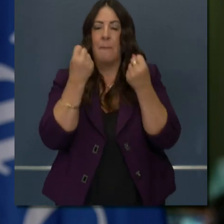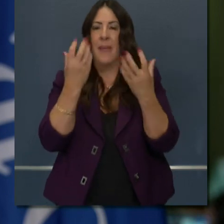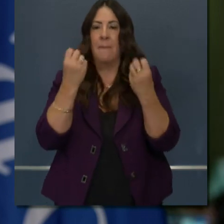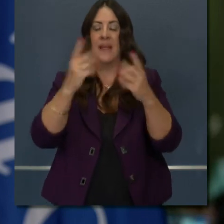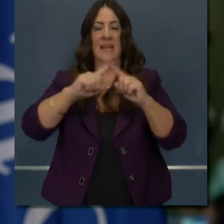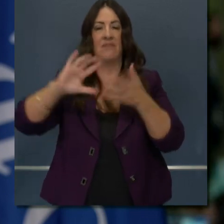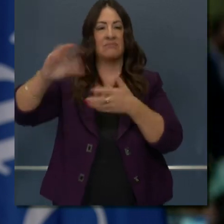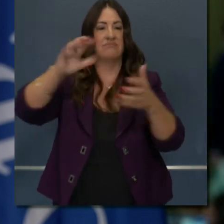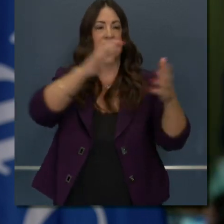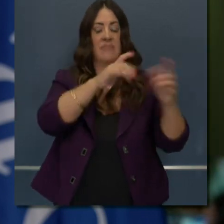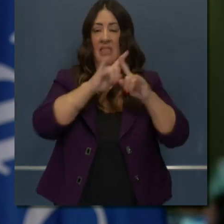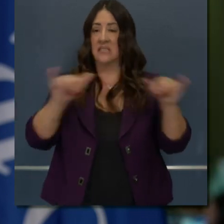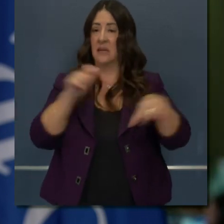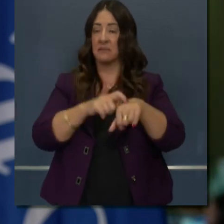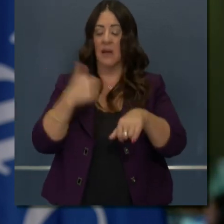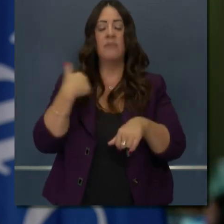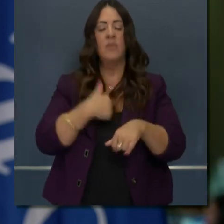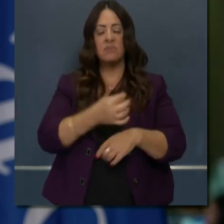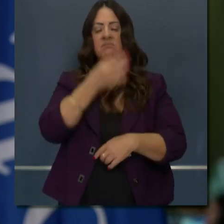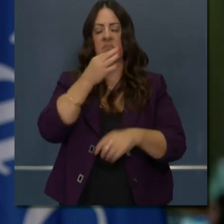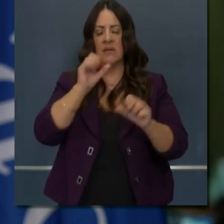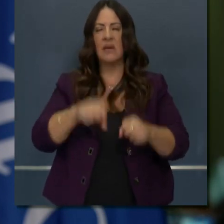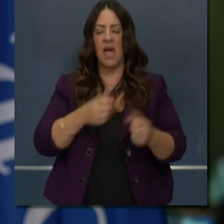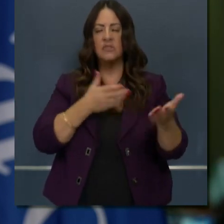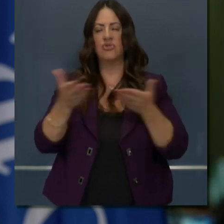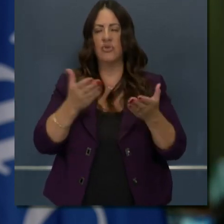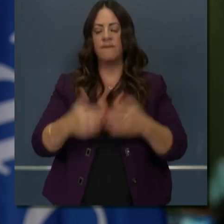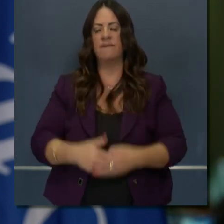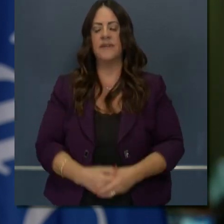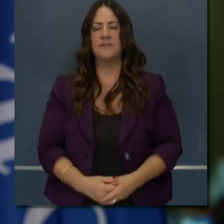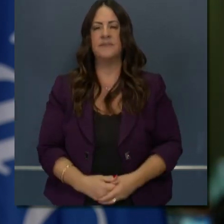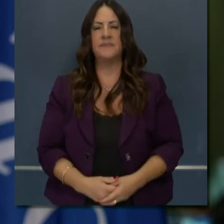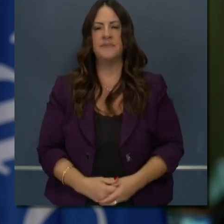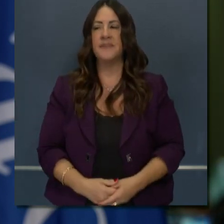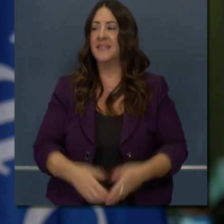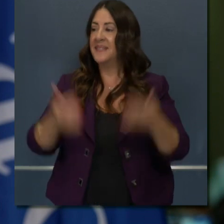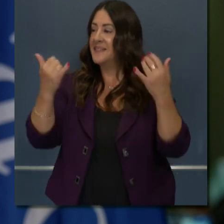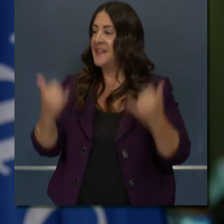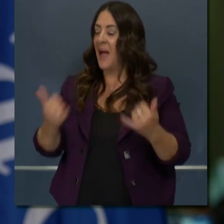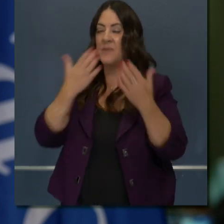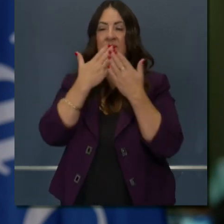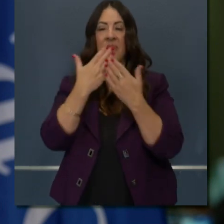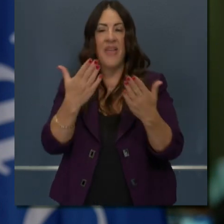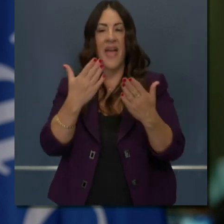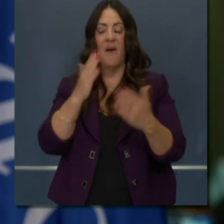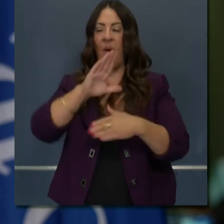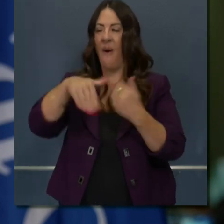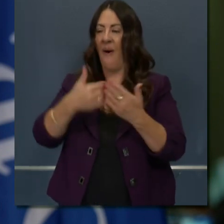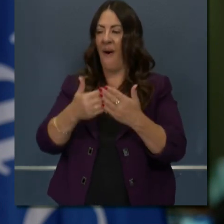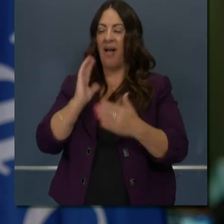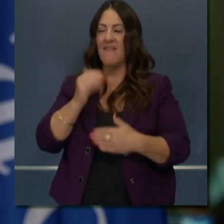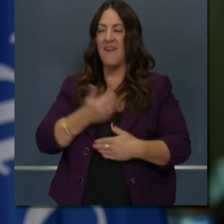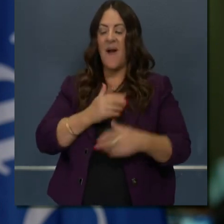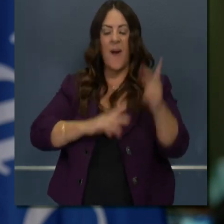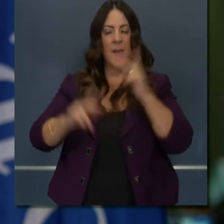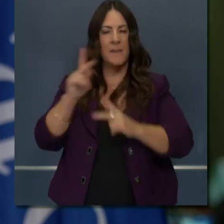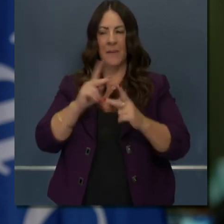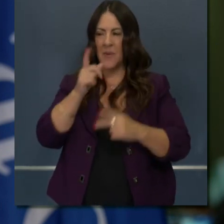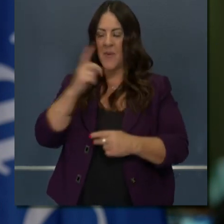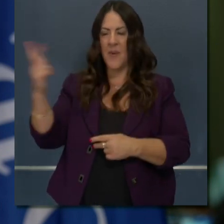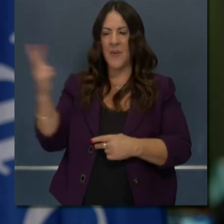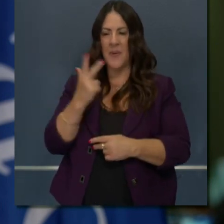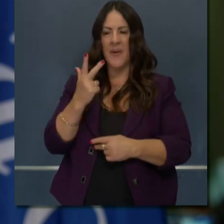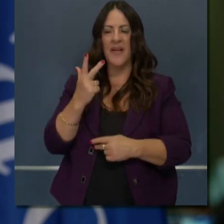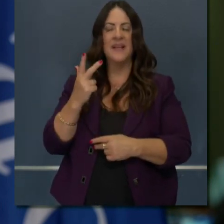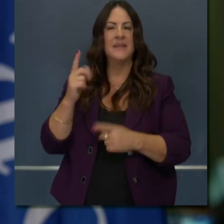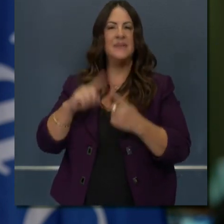same time. Okay. Well, I just want to thank all of our speakers for being here today. Thank you for